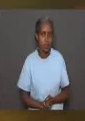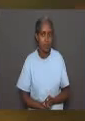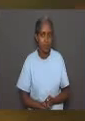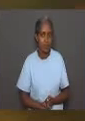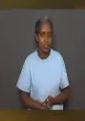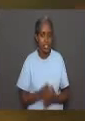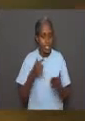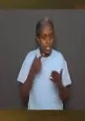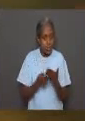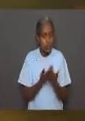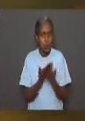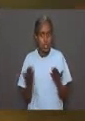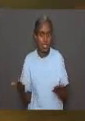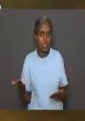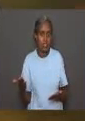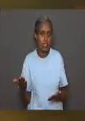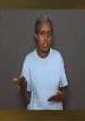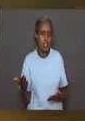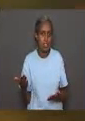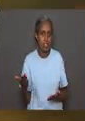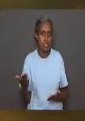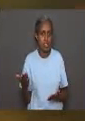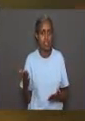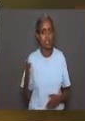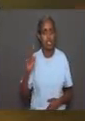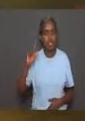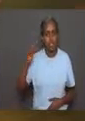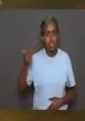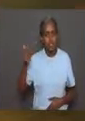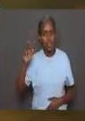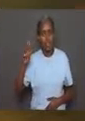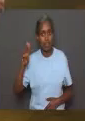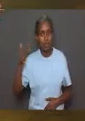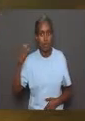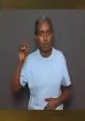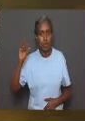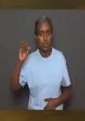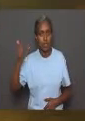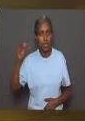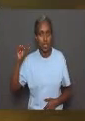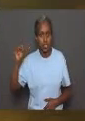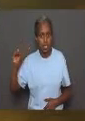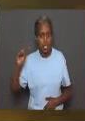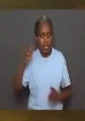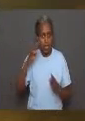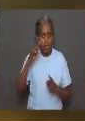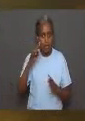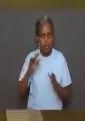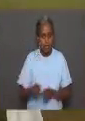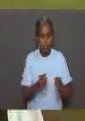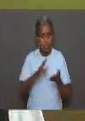In those cases, the Gaussian method we learned in the last lesson is preferred.